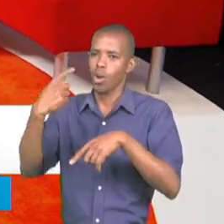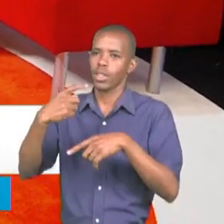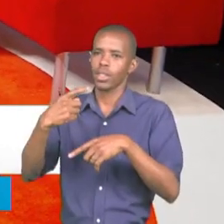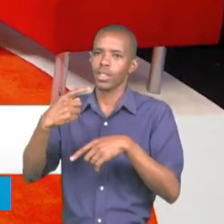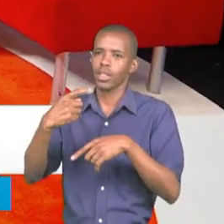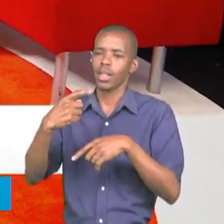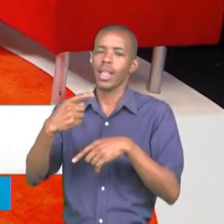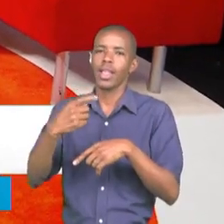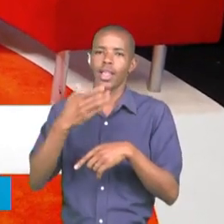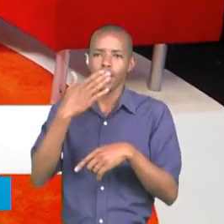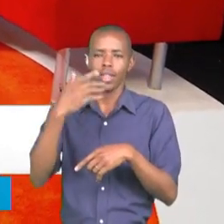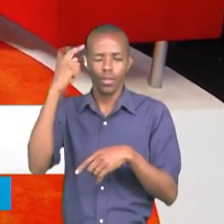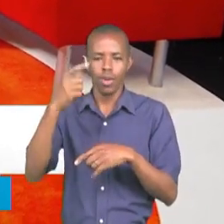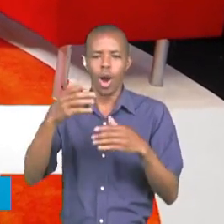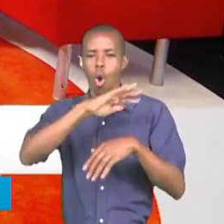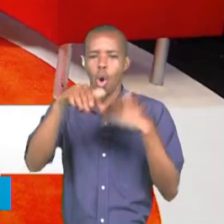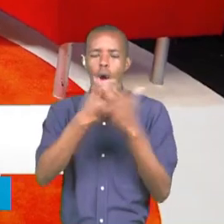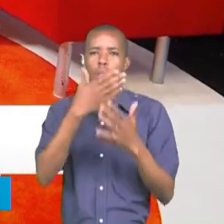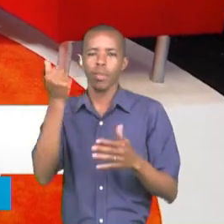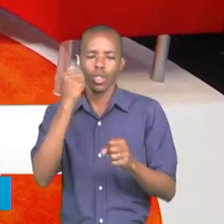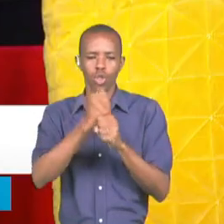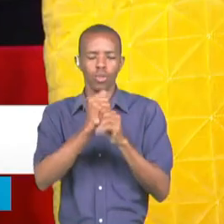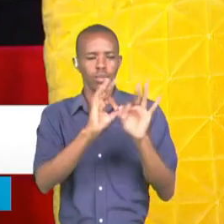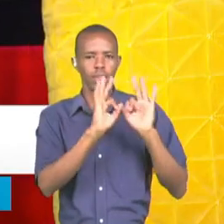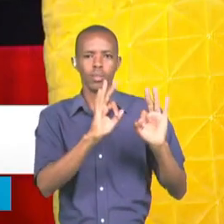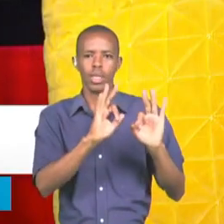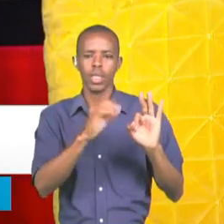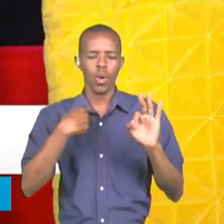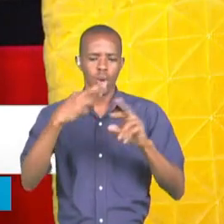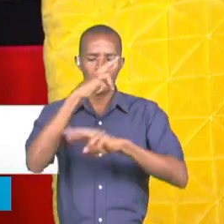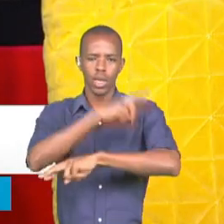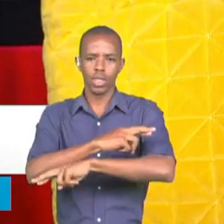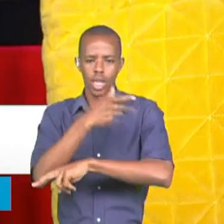thank you so much for coming. And all the best with you. You did a good job. Okay. Let's